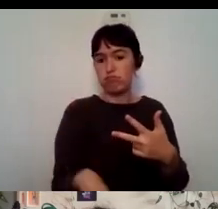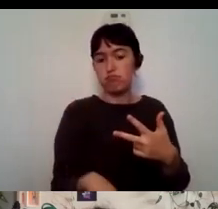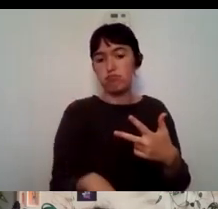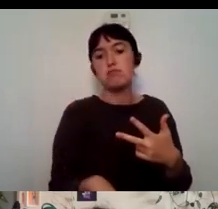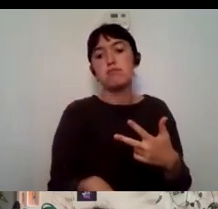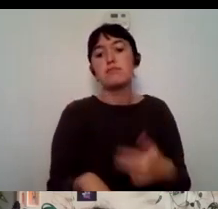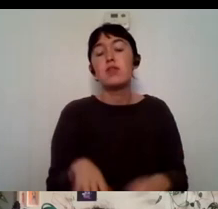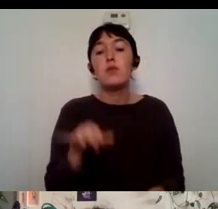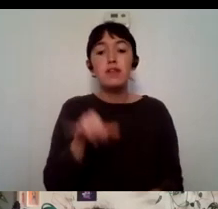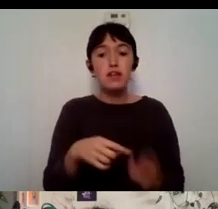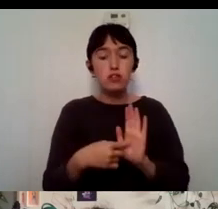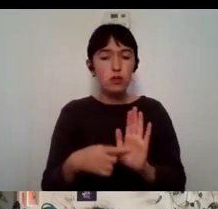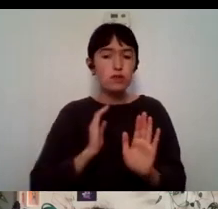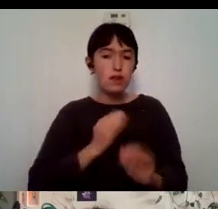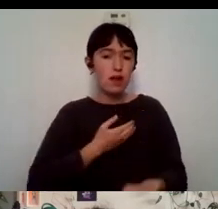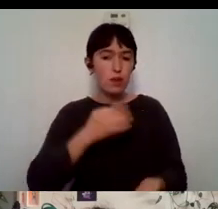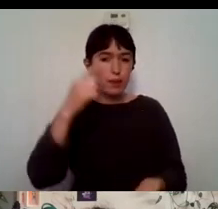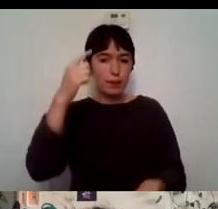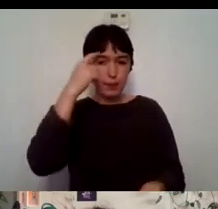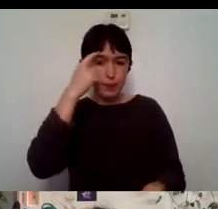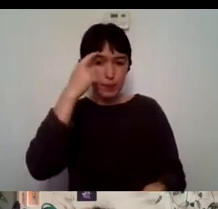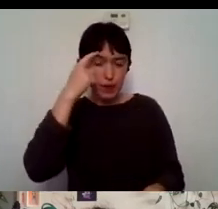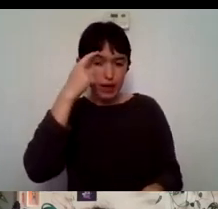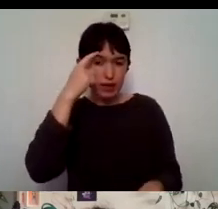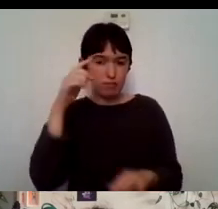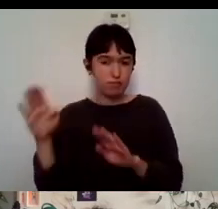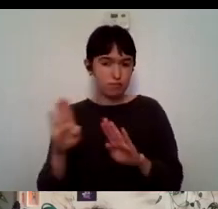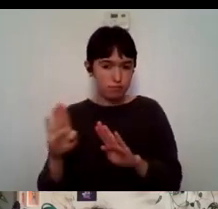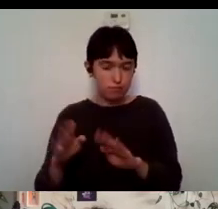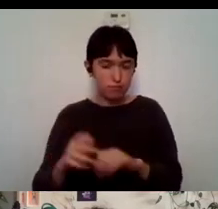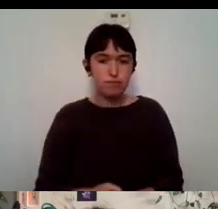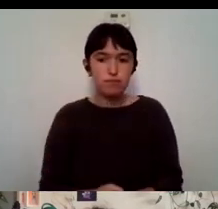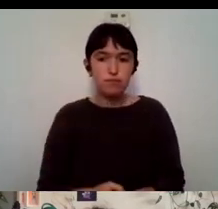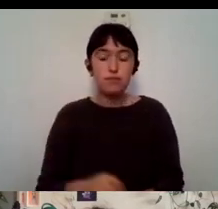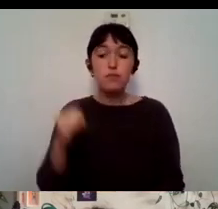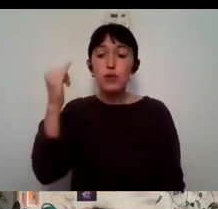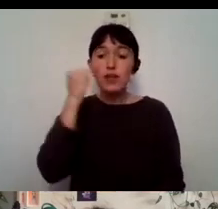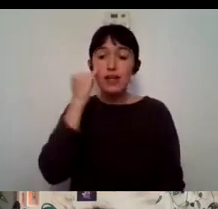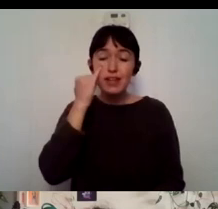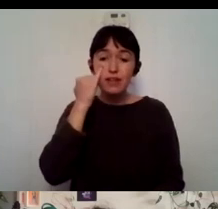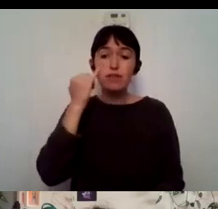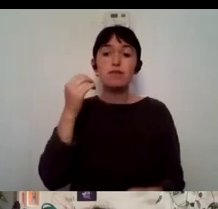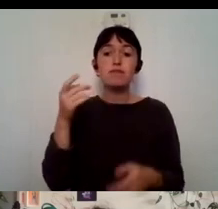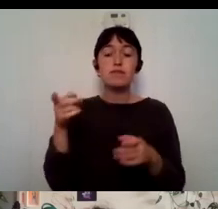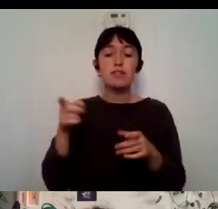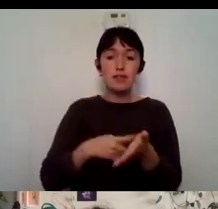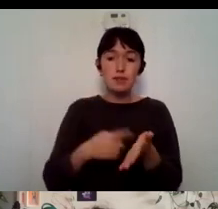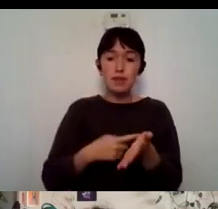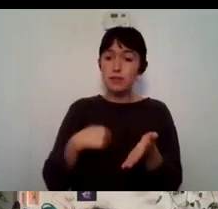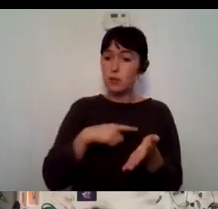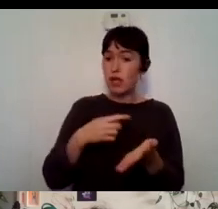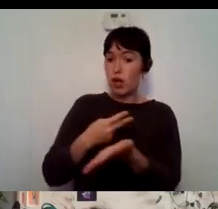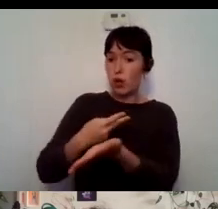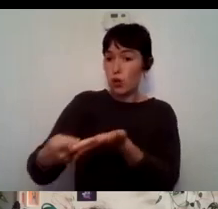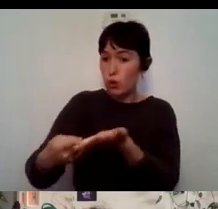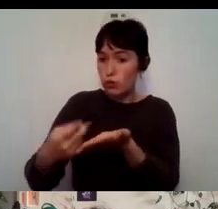in. Once we've lost, we might be making worse decisions in the future, which unfortunately would increase the chances